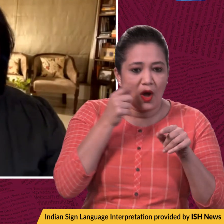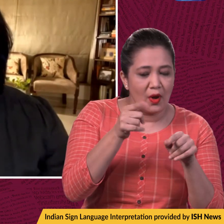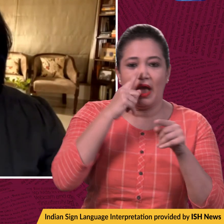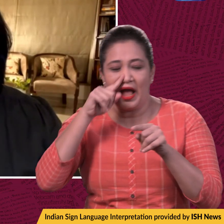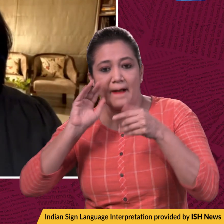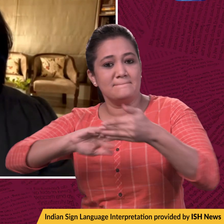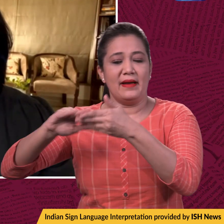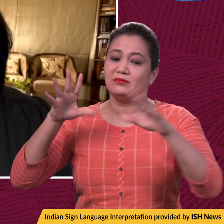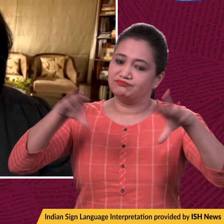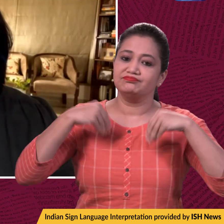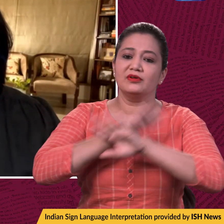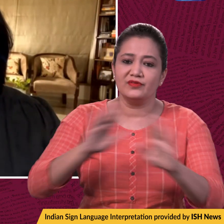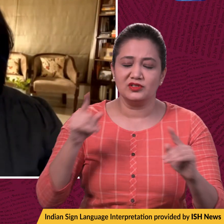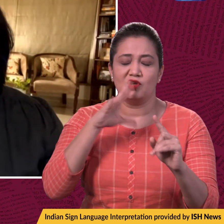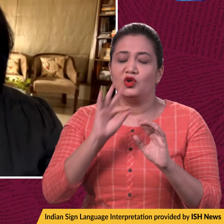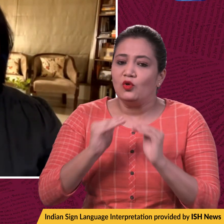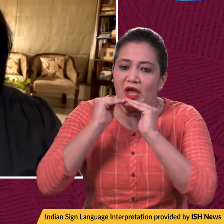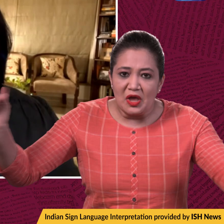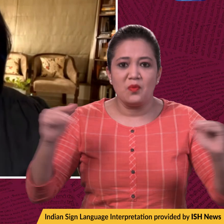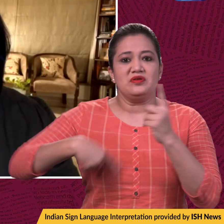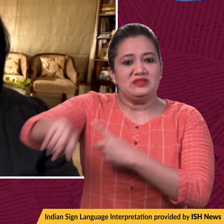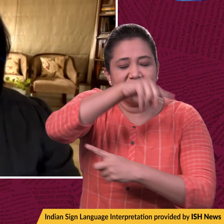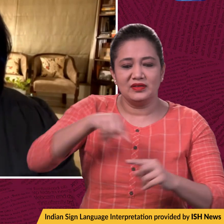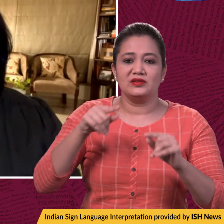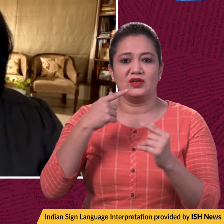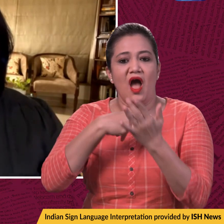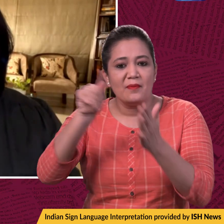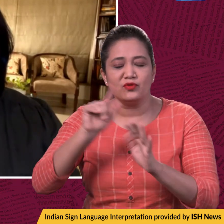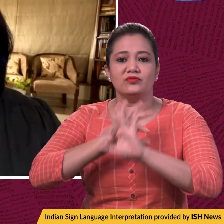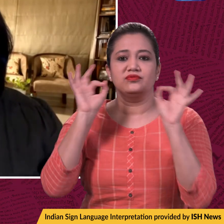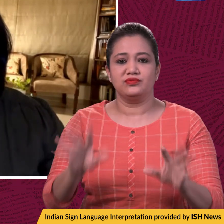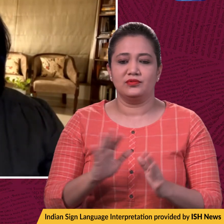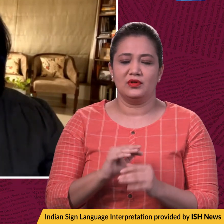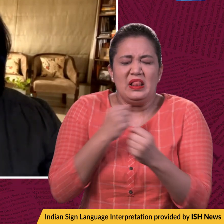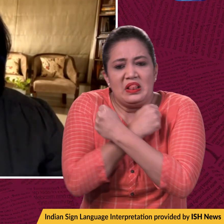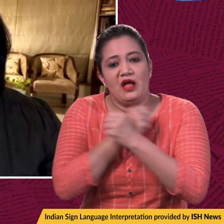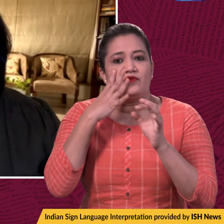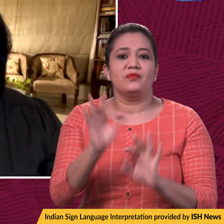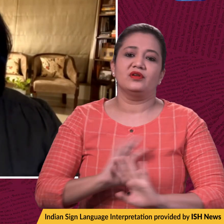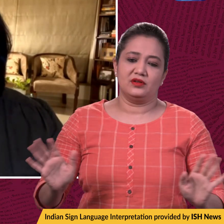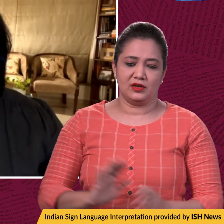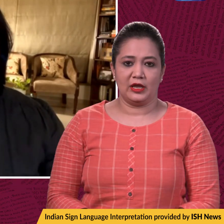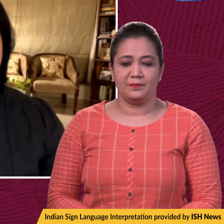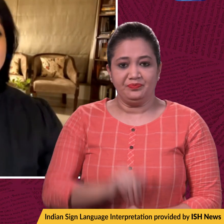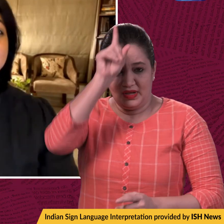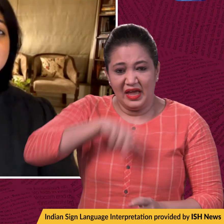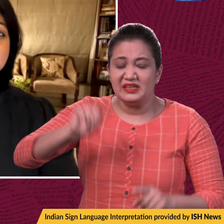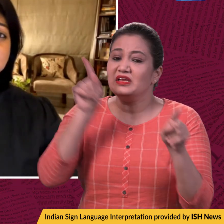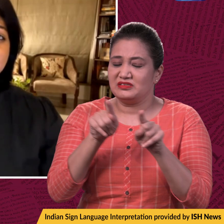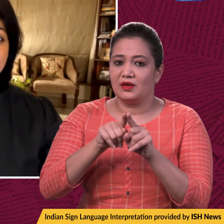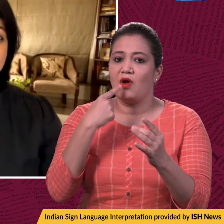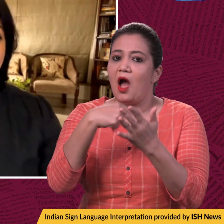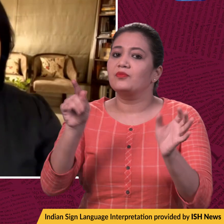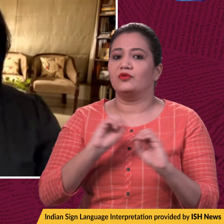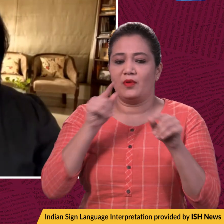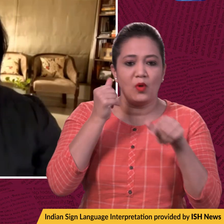marriage, one more step towards justice, equality, and recognizing that love is love. Remember, in India, same-sex